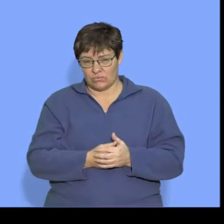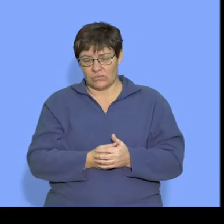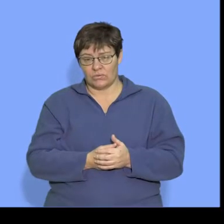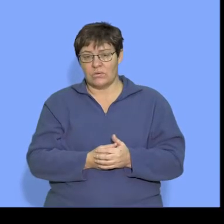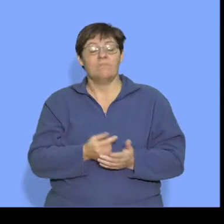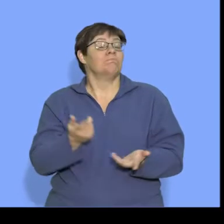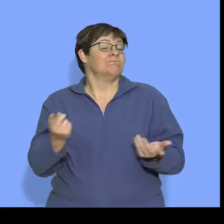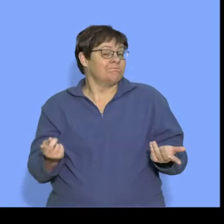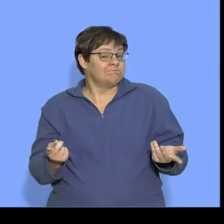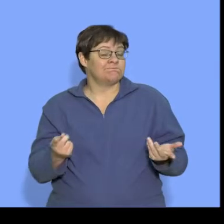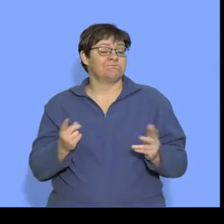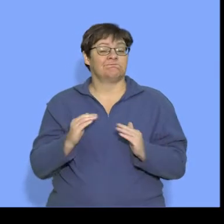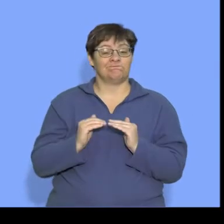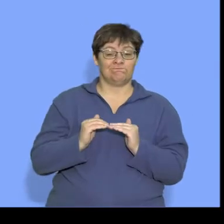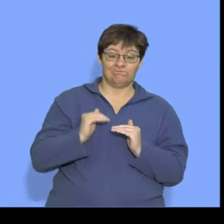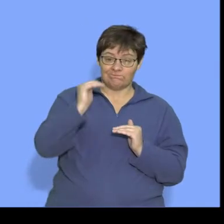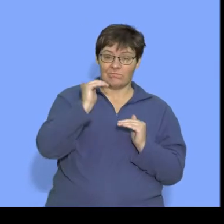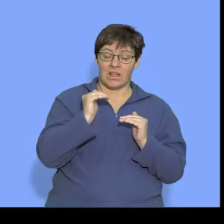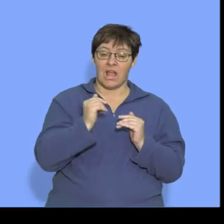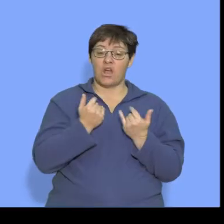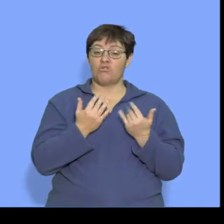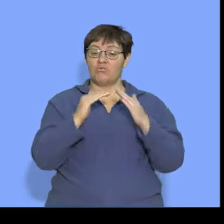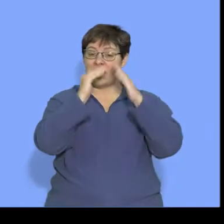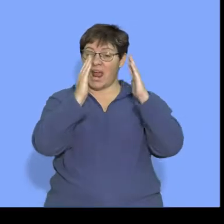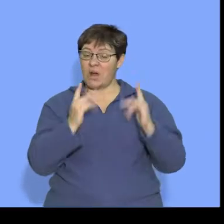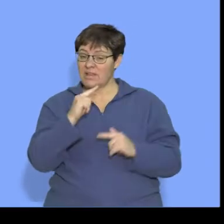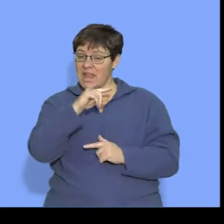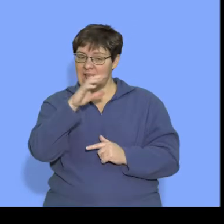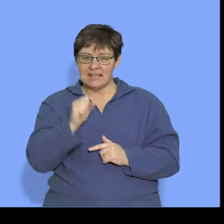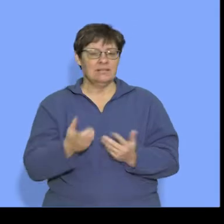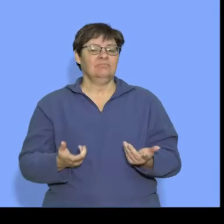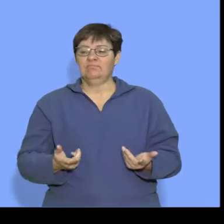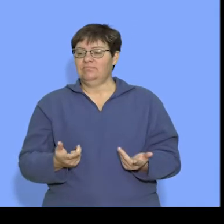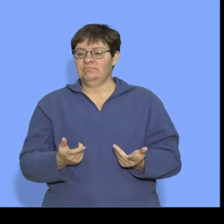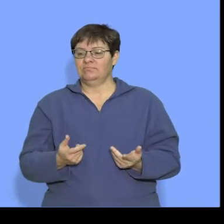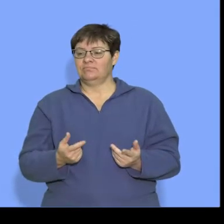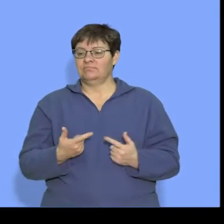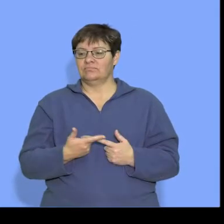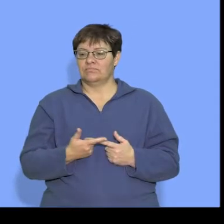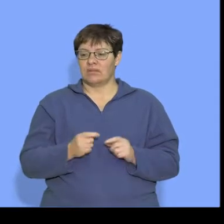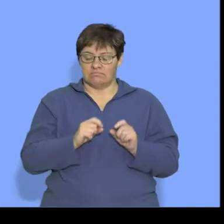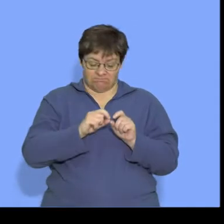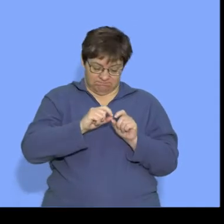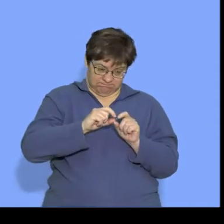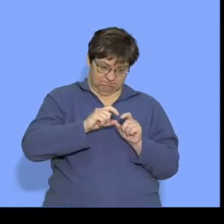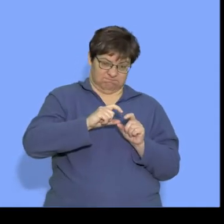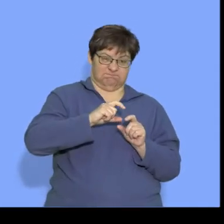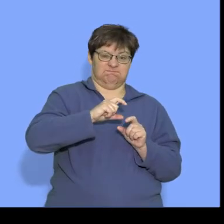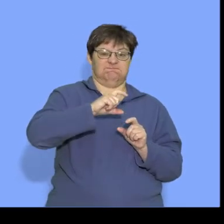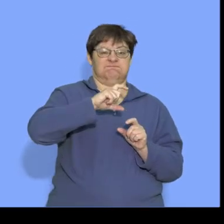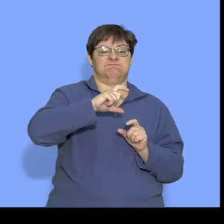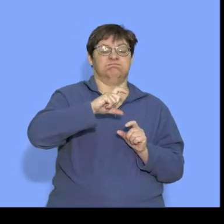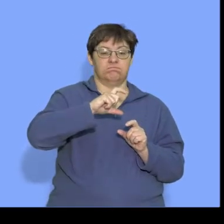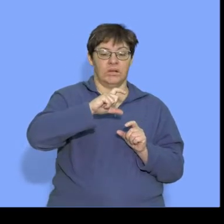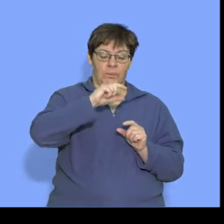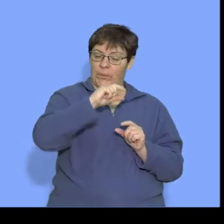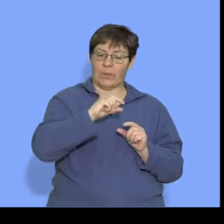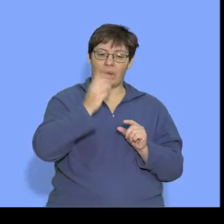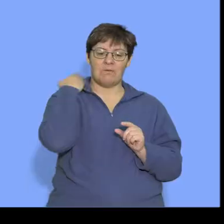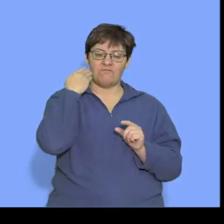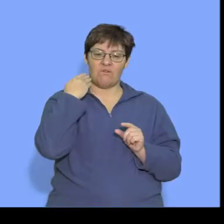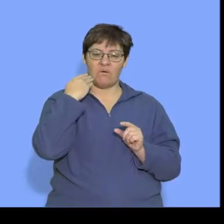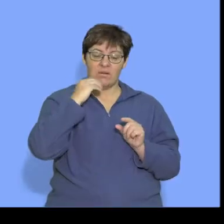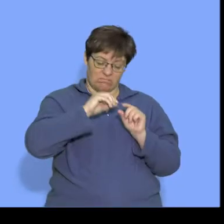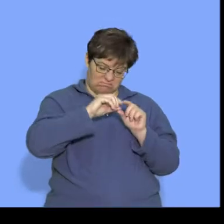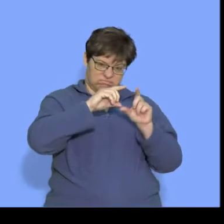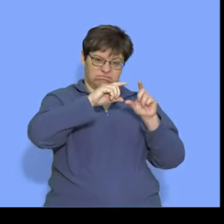to the increase in greenhouse gases, we find that this layer becomes significantly thicker and it becomes more